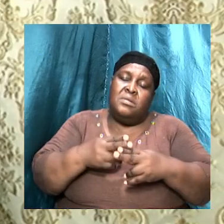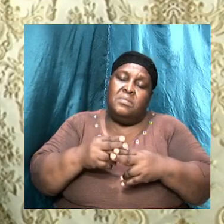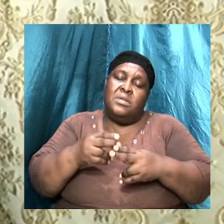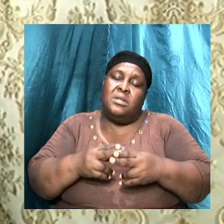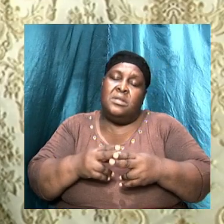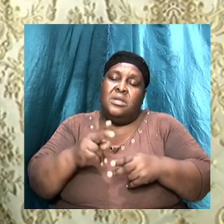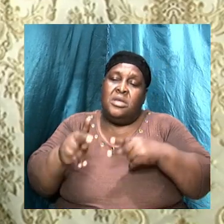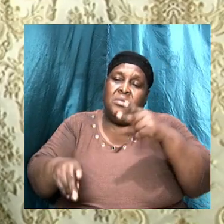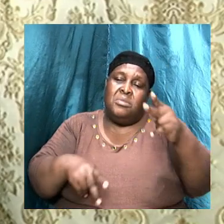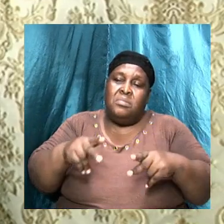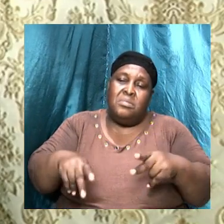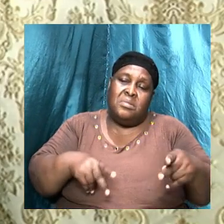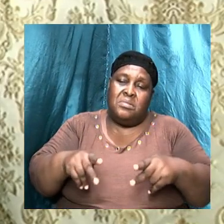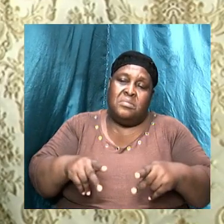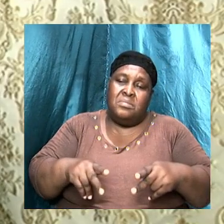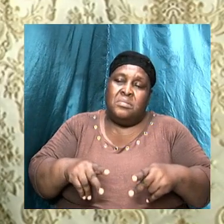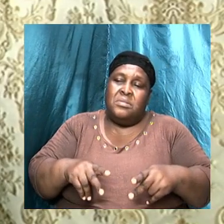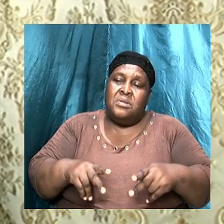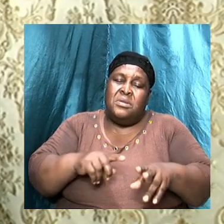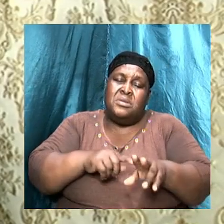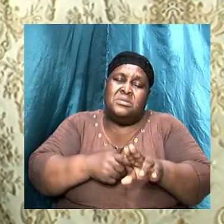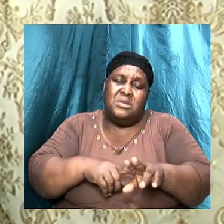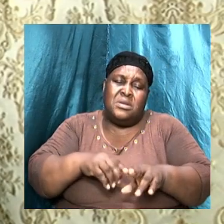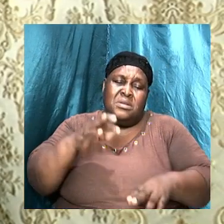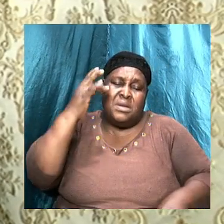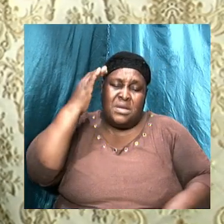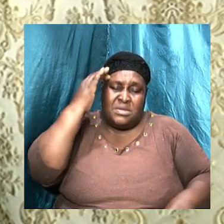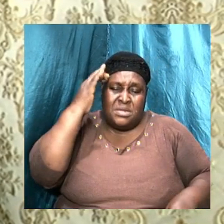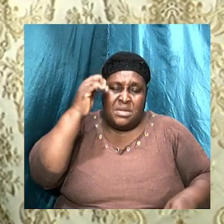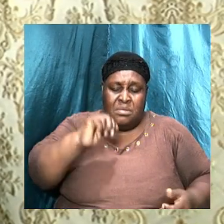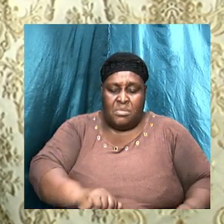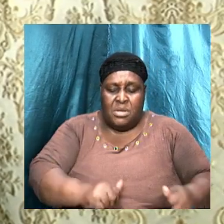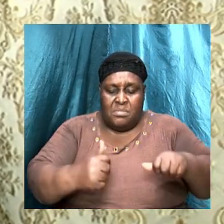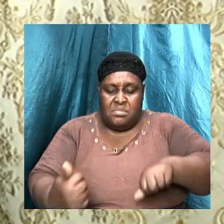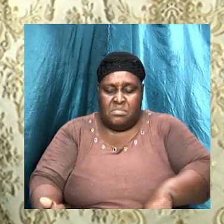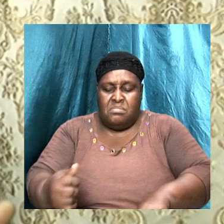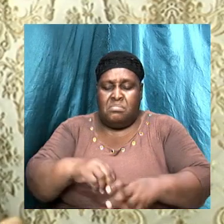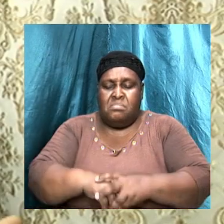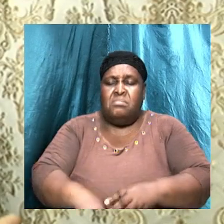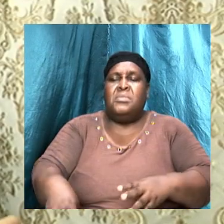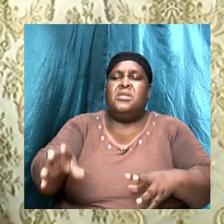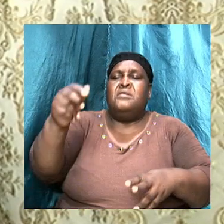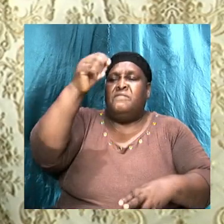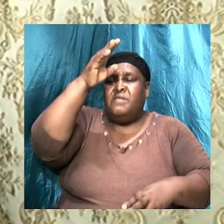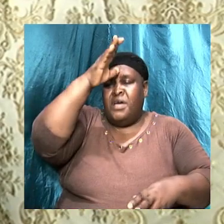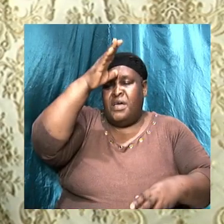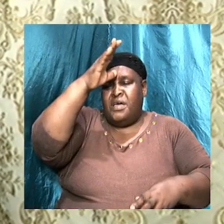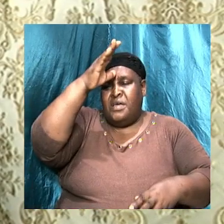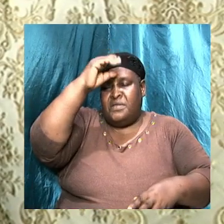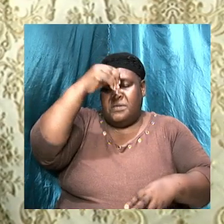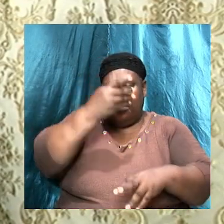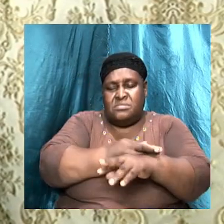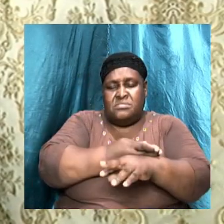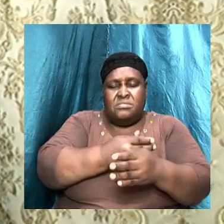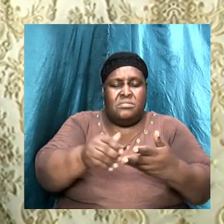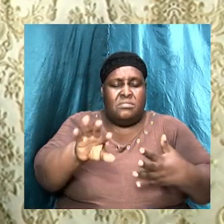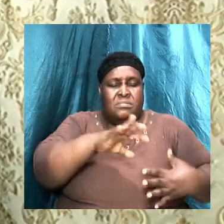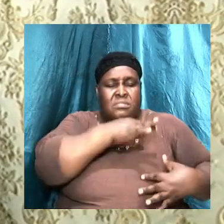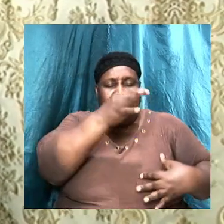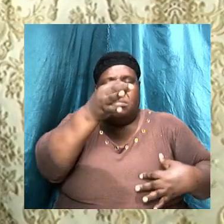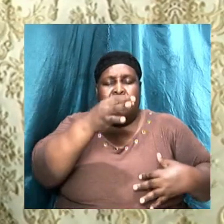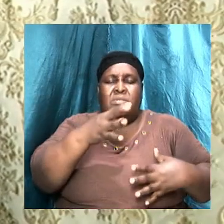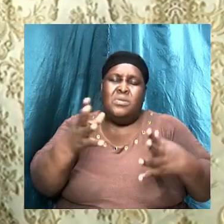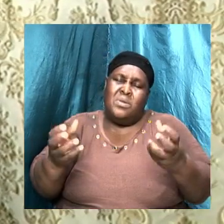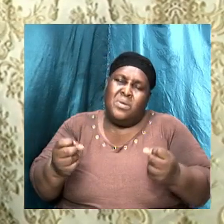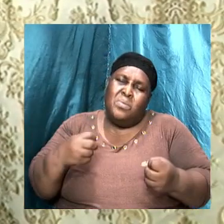to consider baptism in the title, Father, Son, and Holy Spirit. I